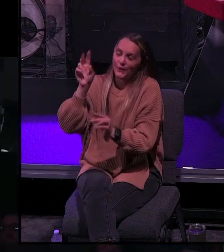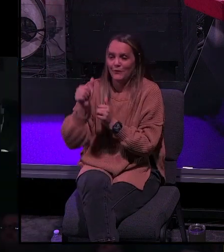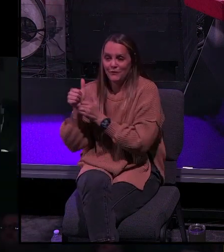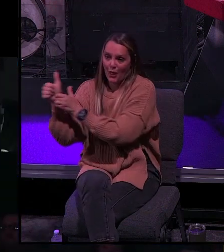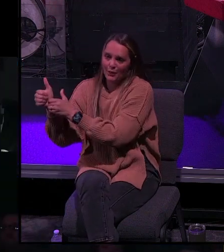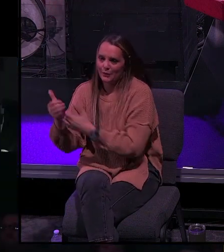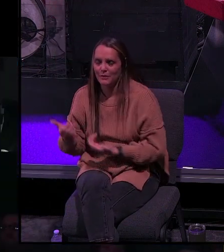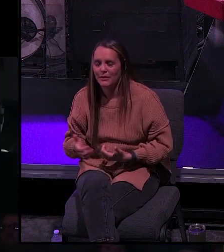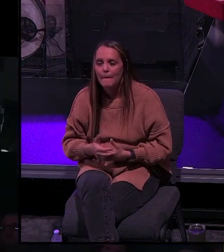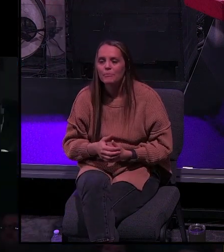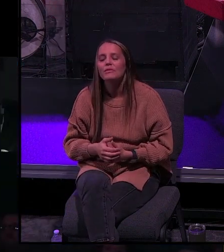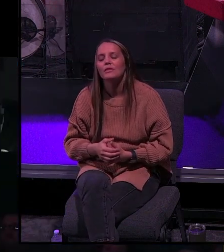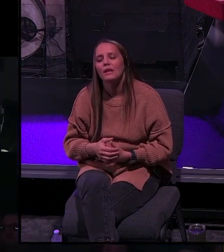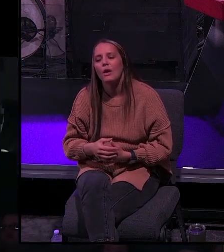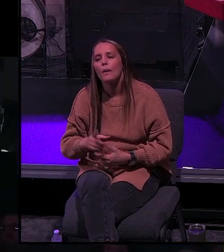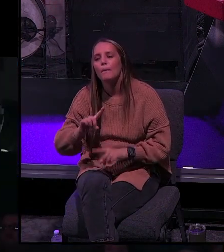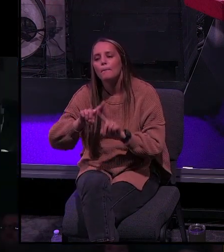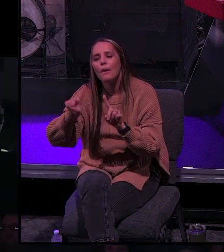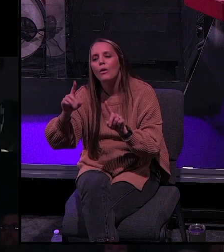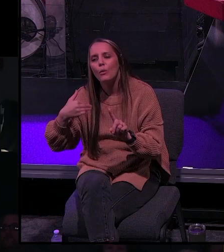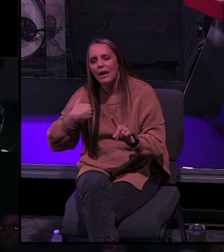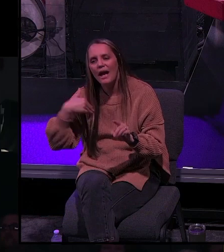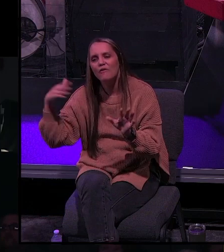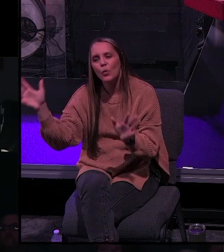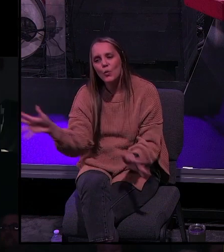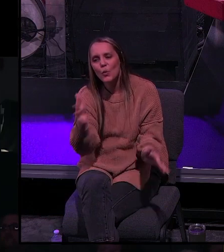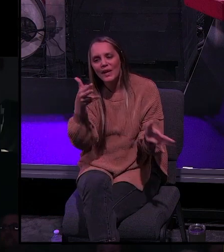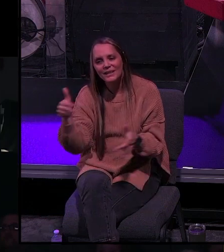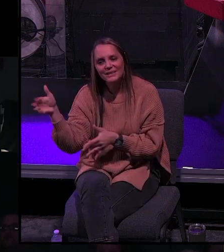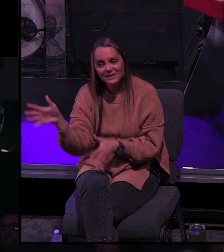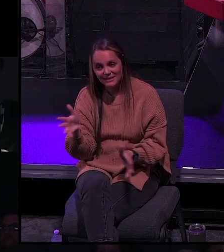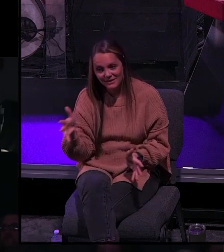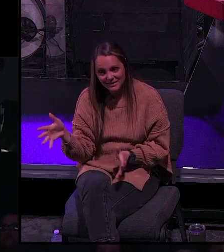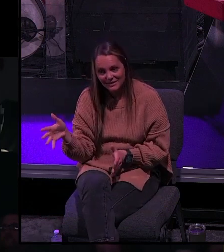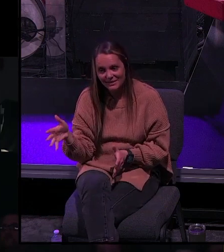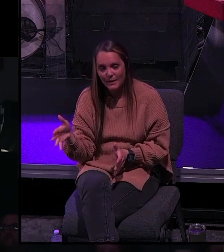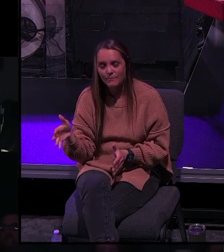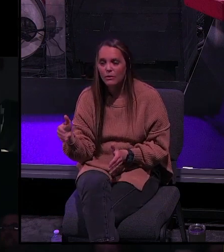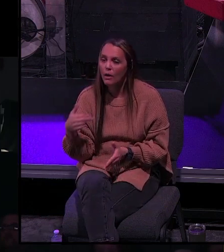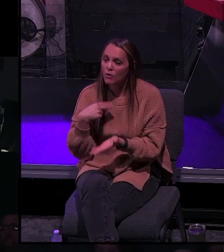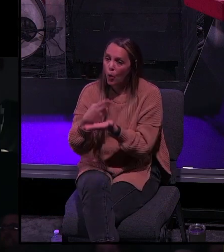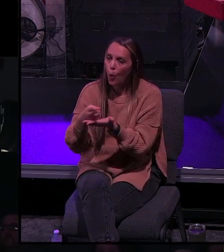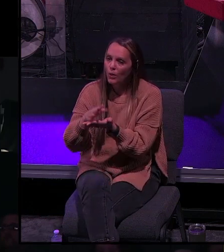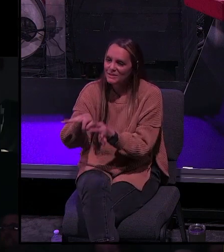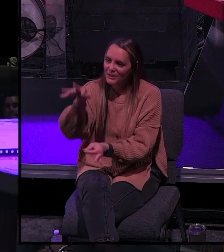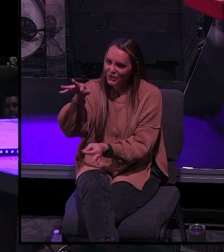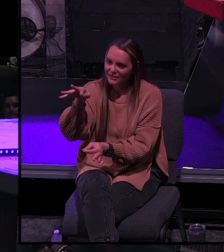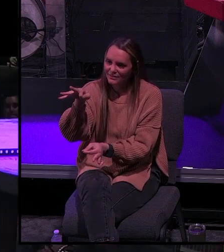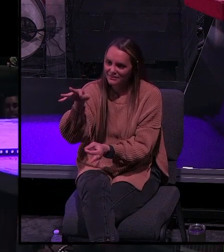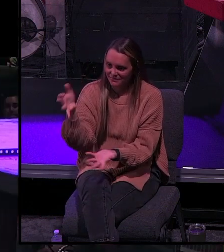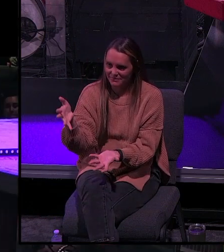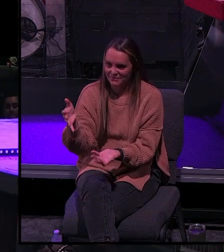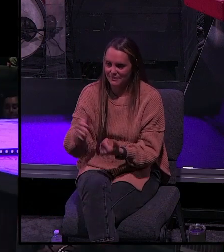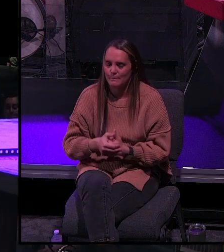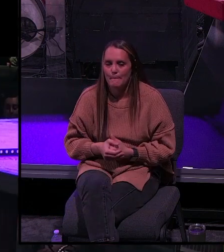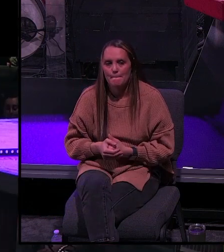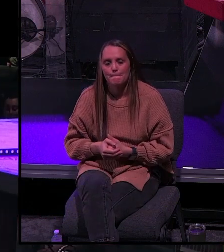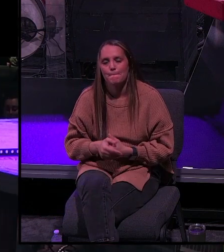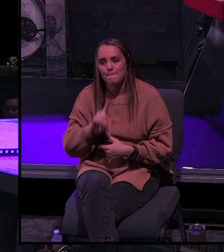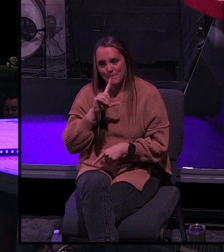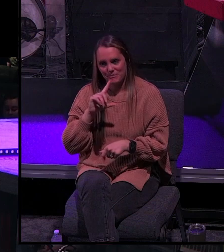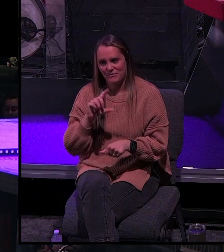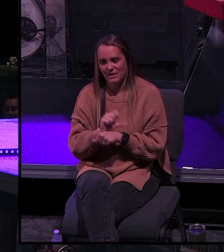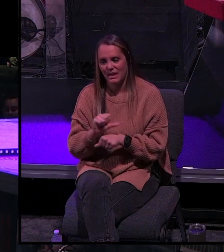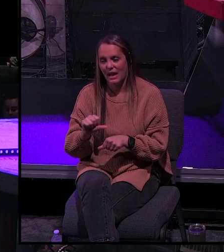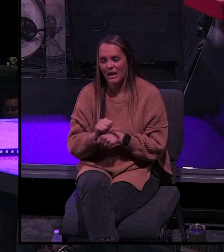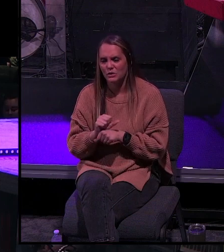We do not have a cloud today, but we have a wind. That's what we have. The Holy Spirit. And actually, a